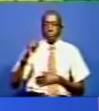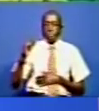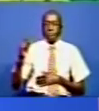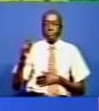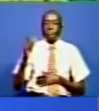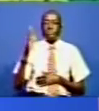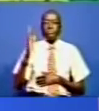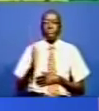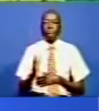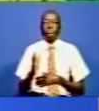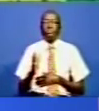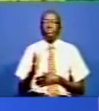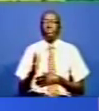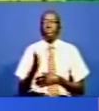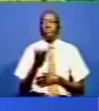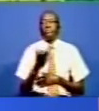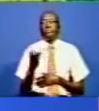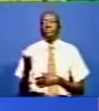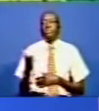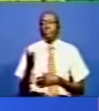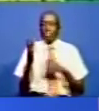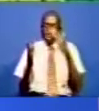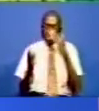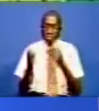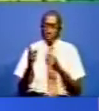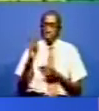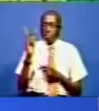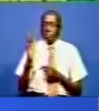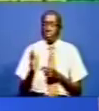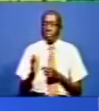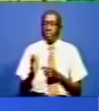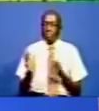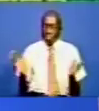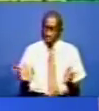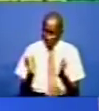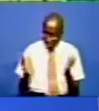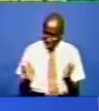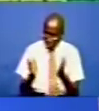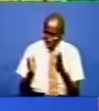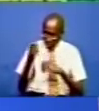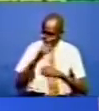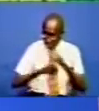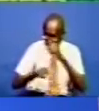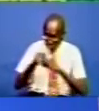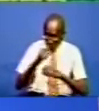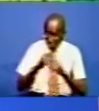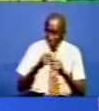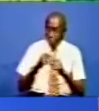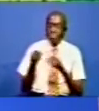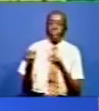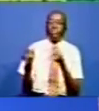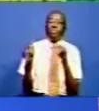ethnic affiliation. And I believe Kenyans have been enormously encouraged by these actions. And they have been waiting